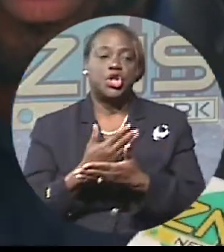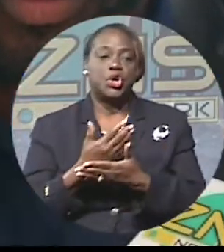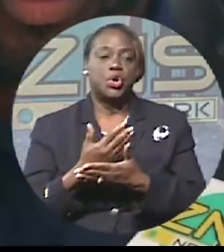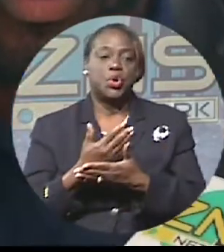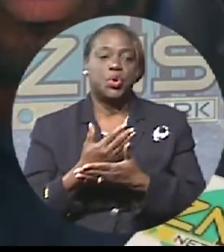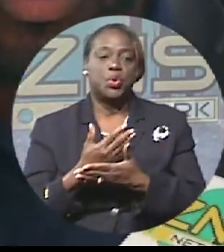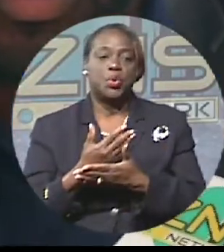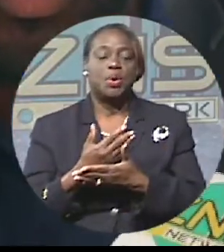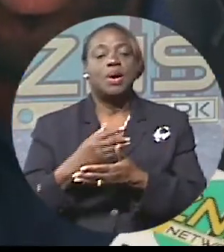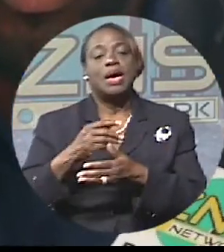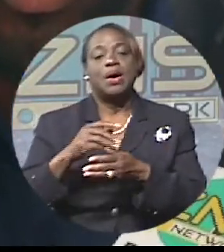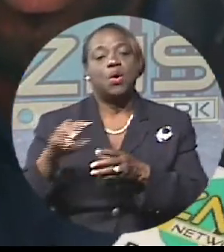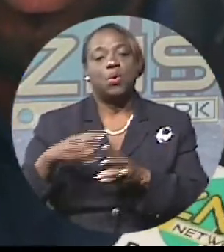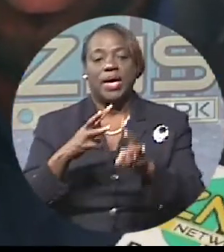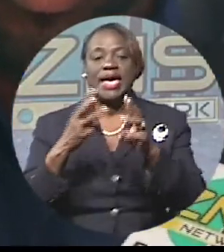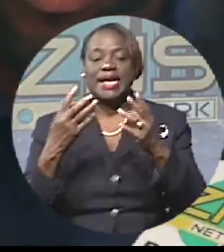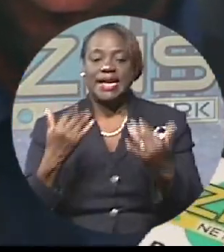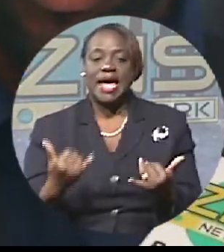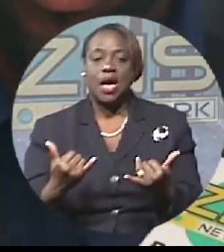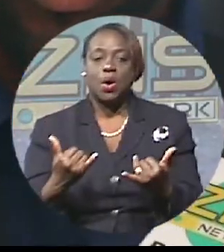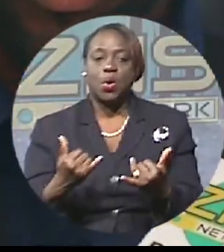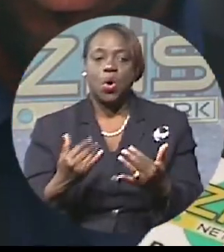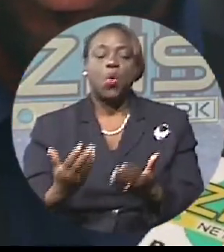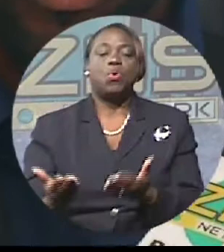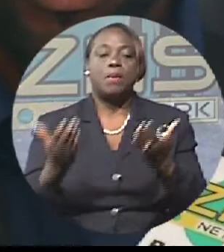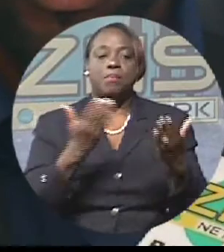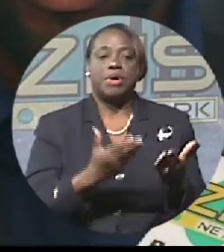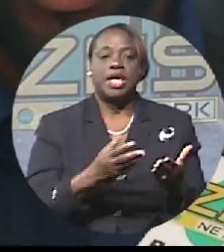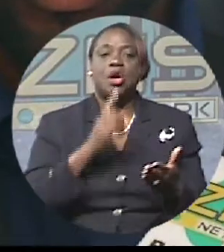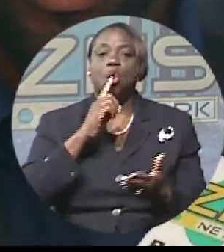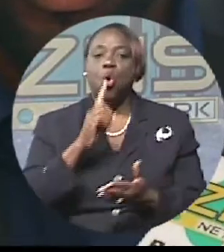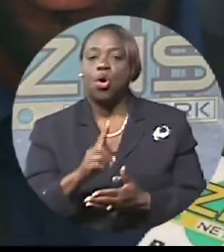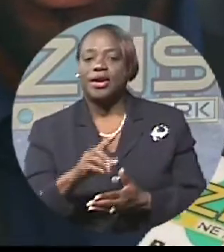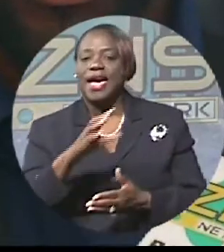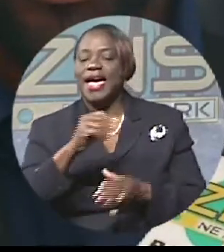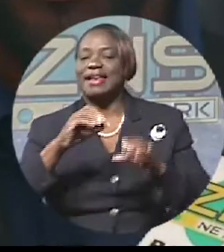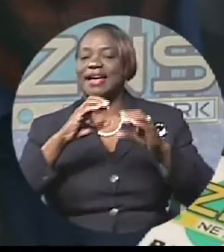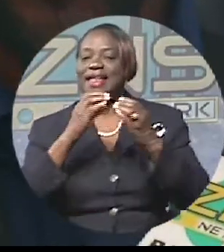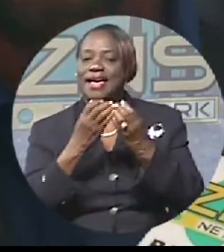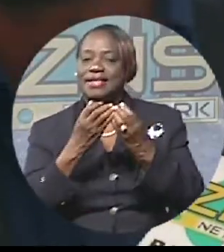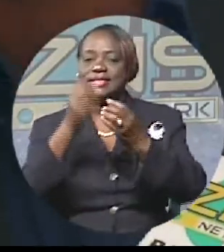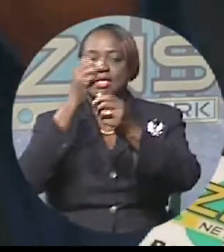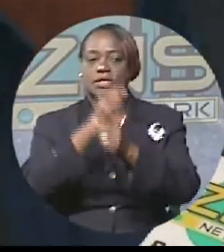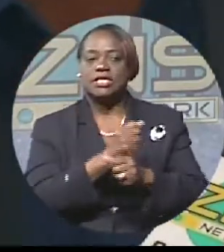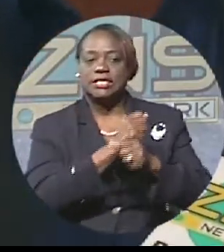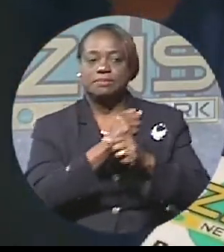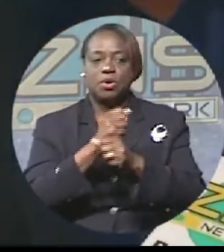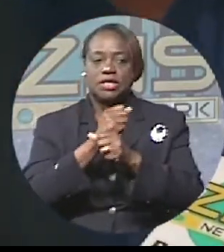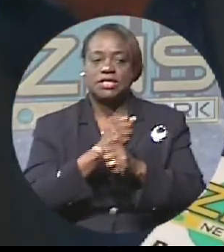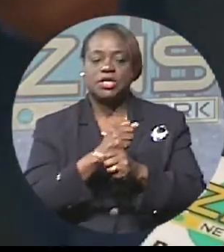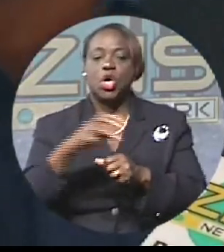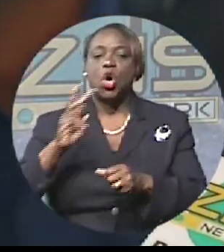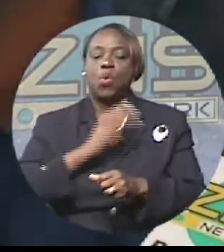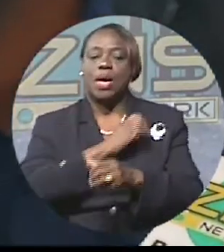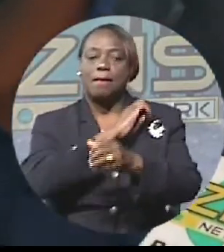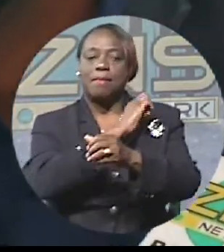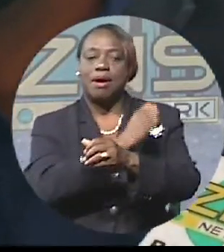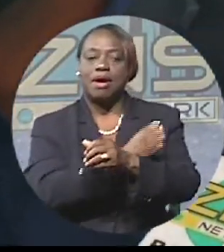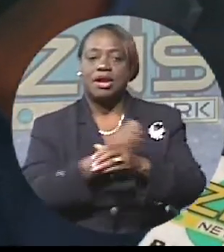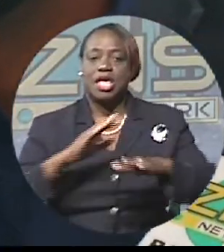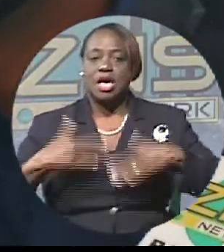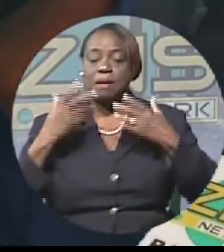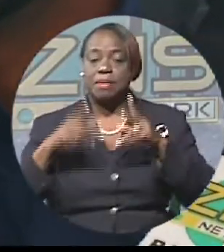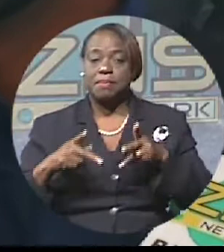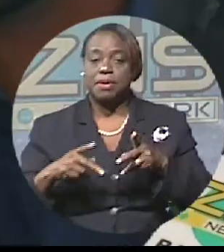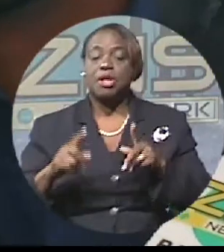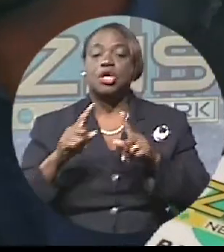a new dimension right now. We're bringing order and we're bringing class to the sport. Whereas we're empowering youth to be disciplined to